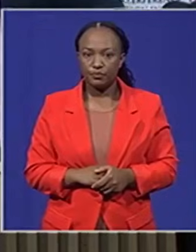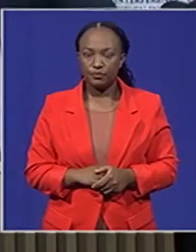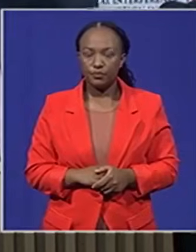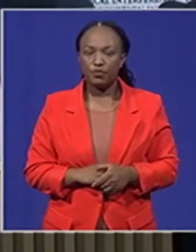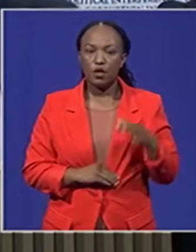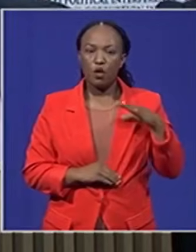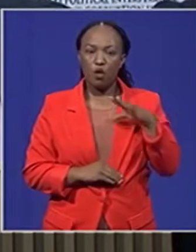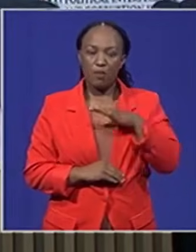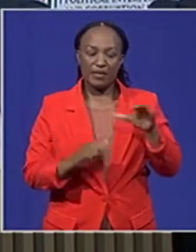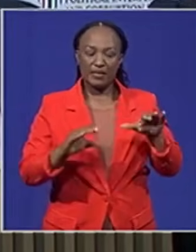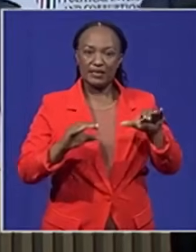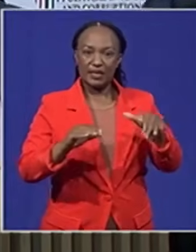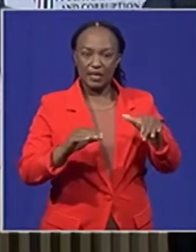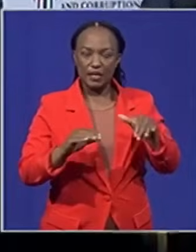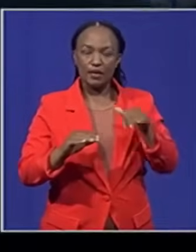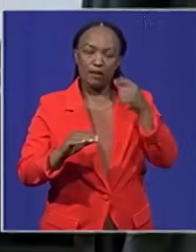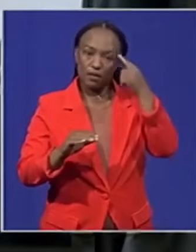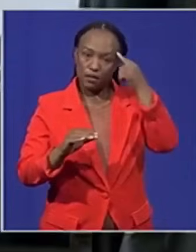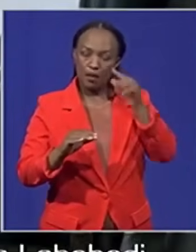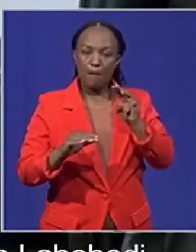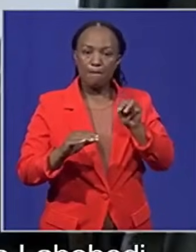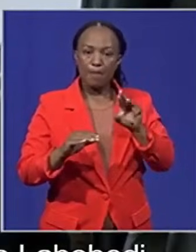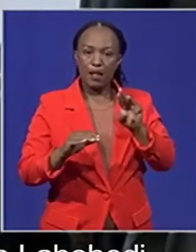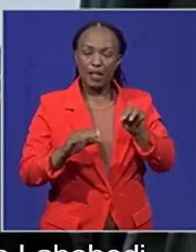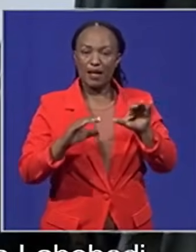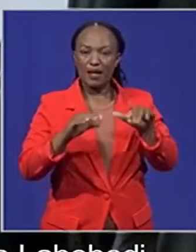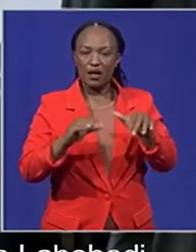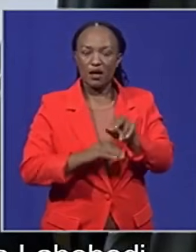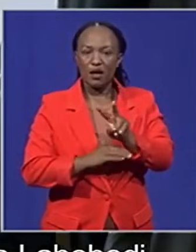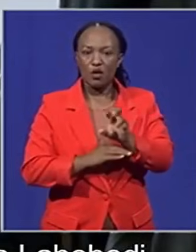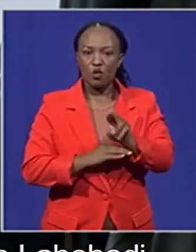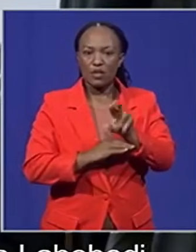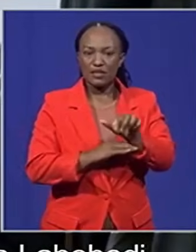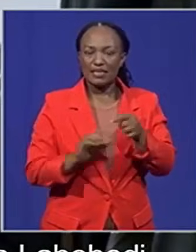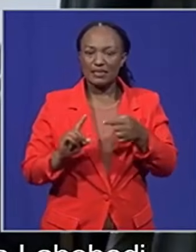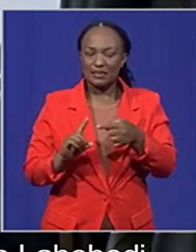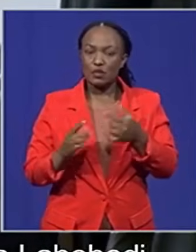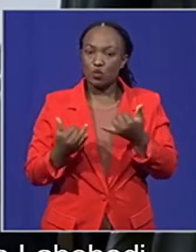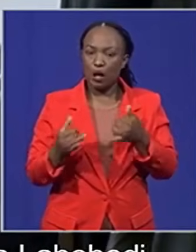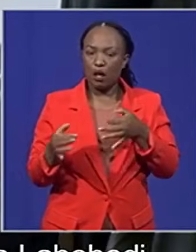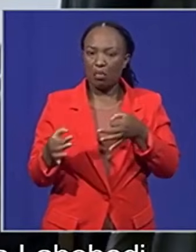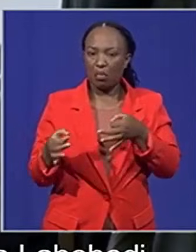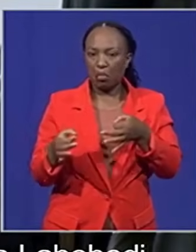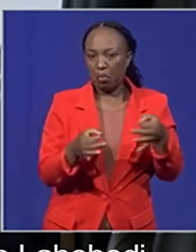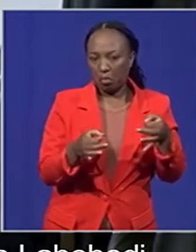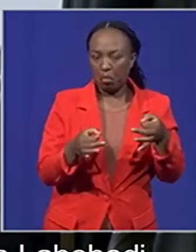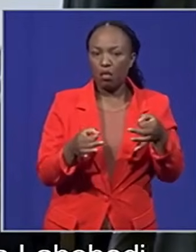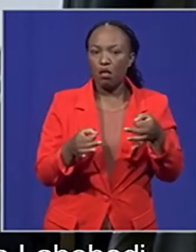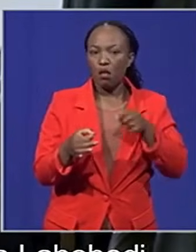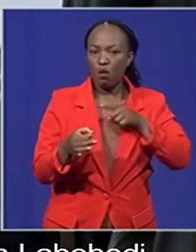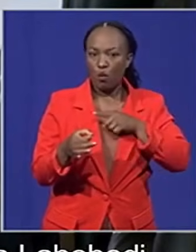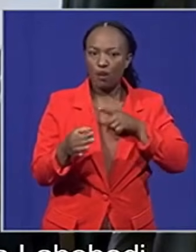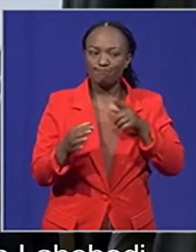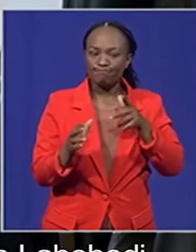Komishene ya Madlanga yeo e thomile go dithietšo tša yona tša 2026 ka mošito e diegile gannyane morago ga gore e